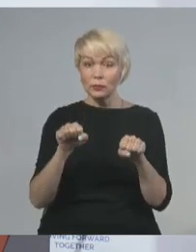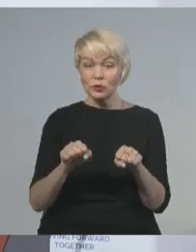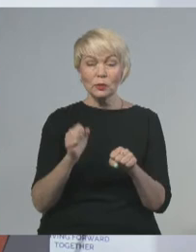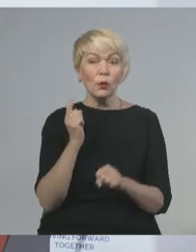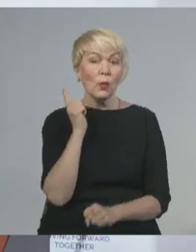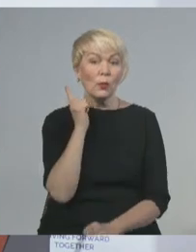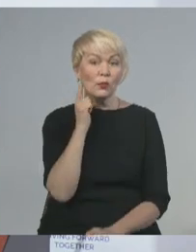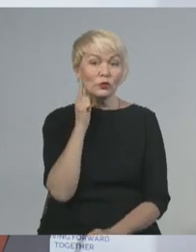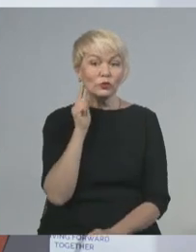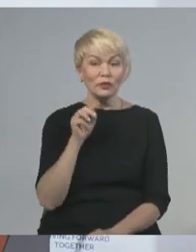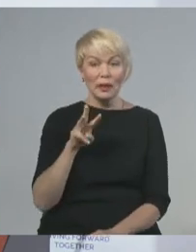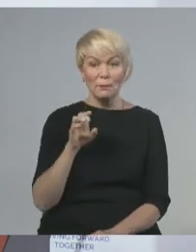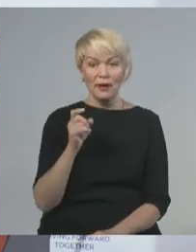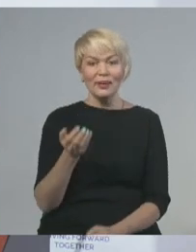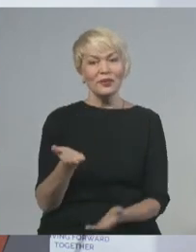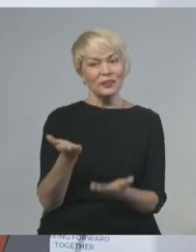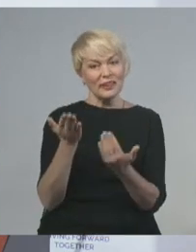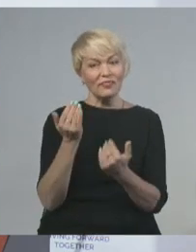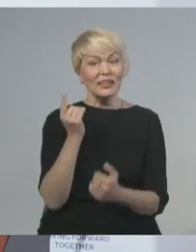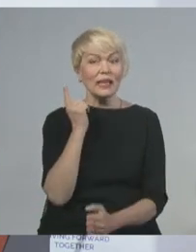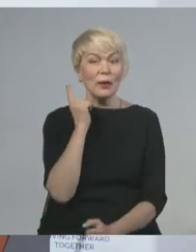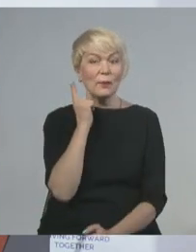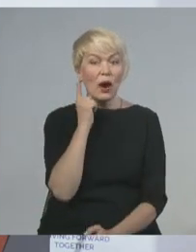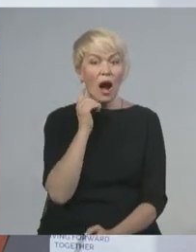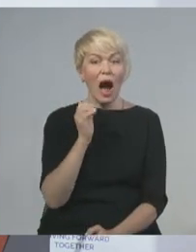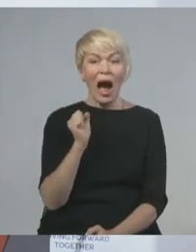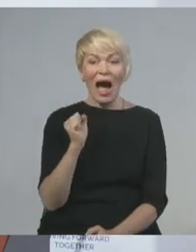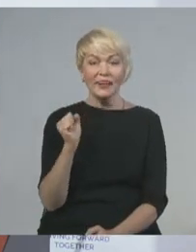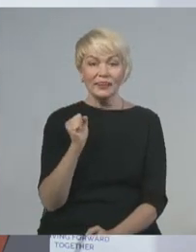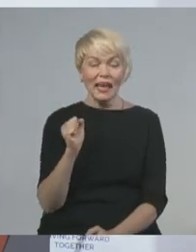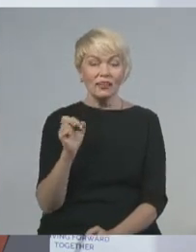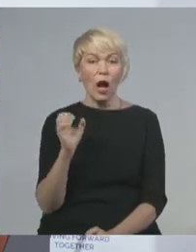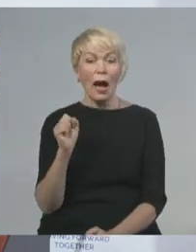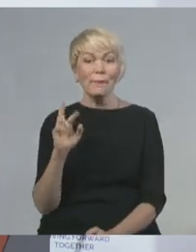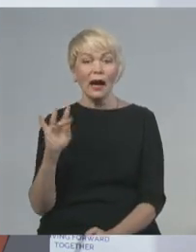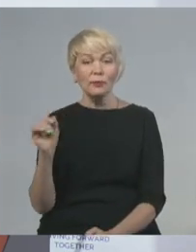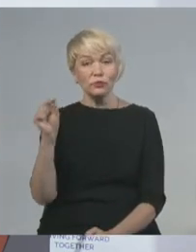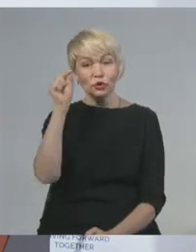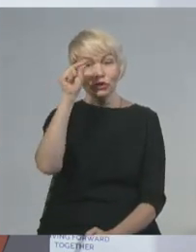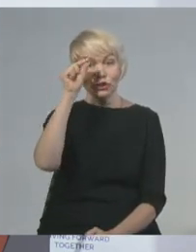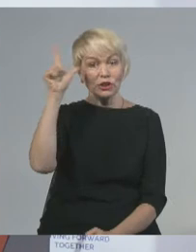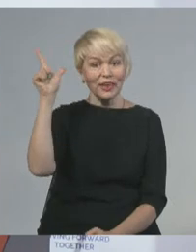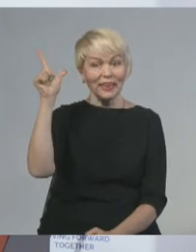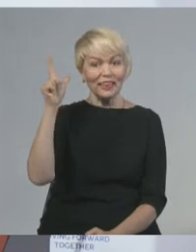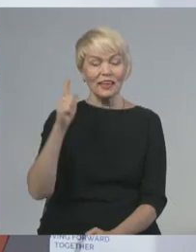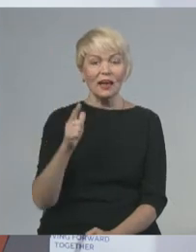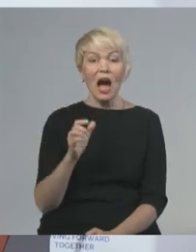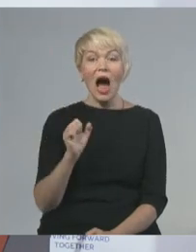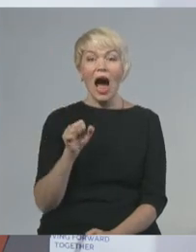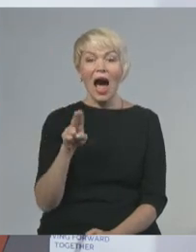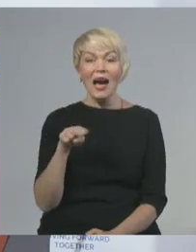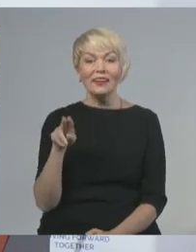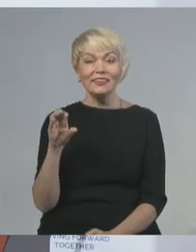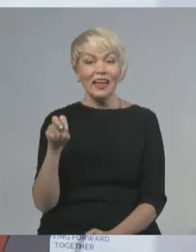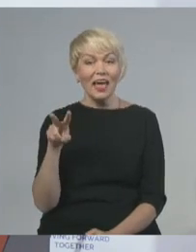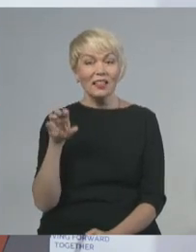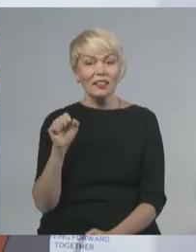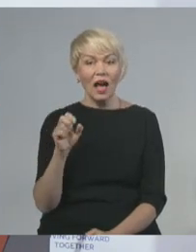drazano from czech republic adela we already mentioned camille mentioned and